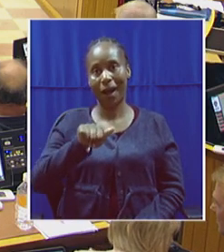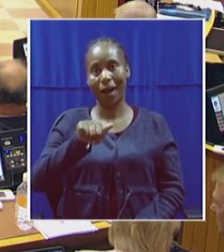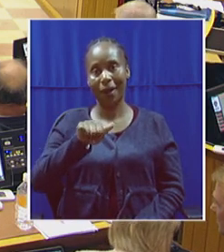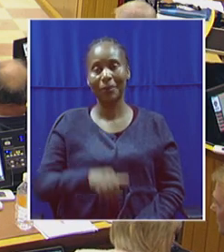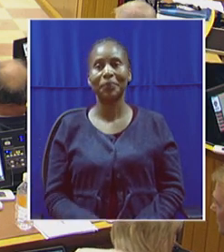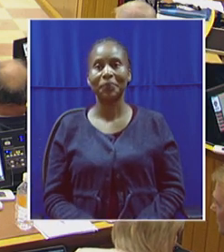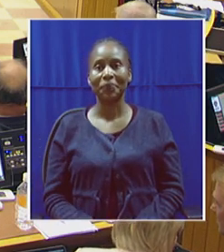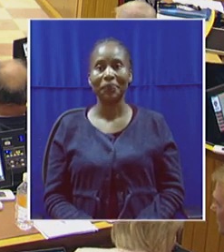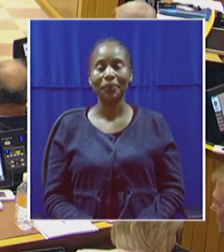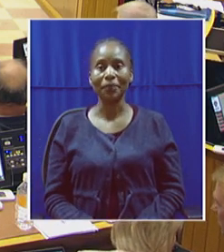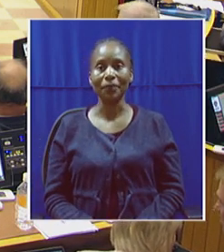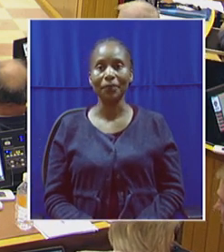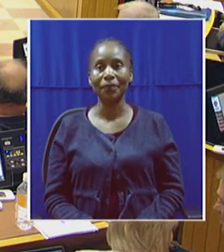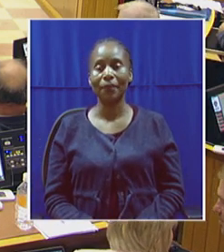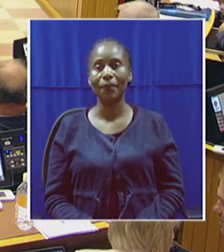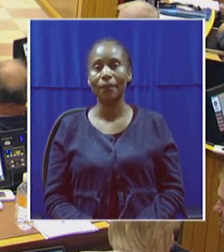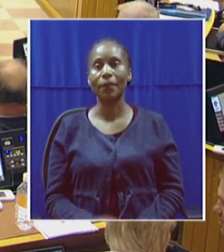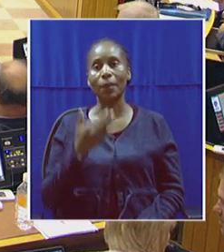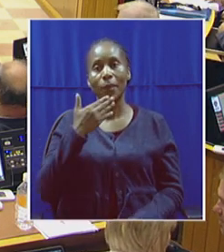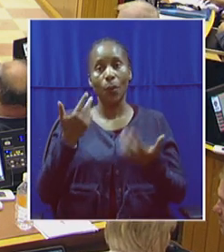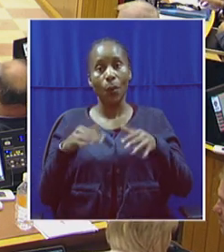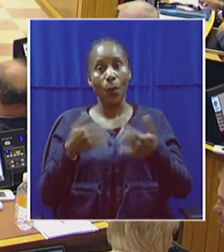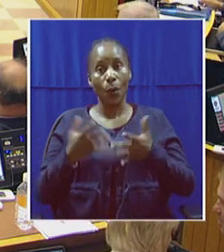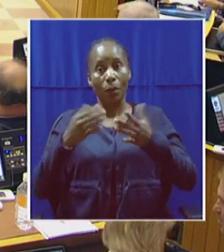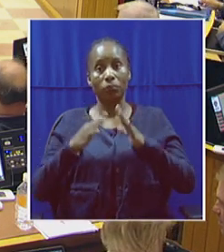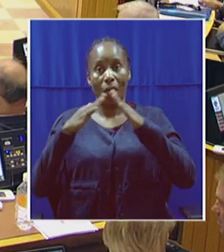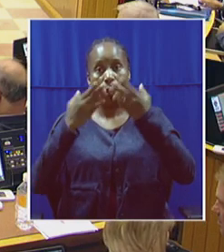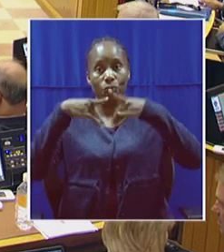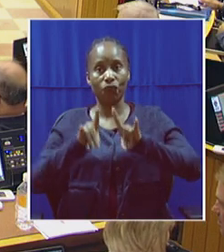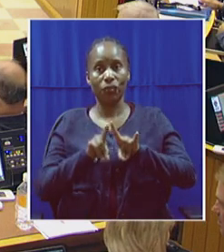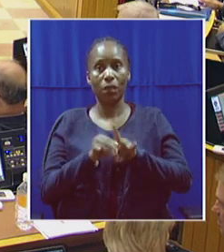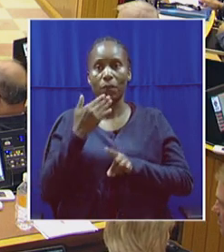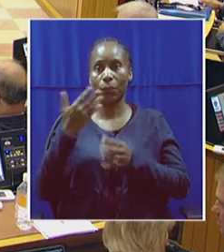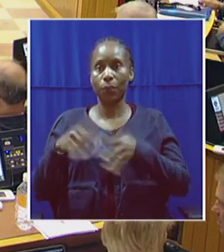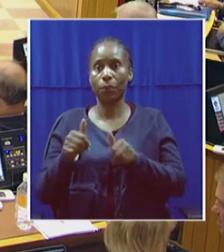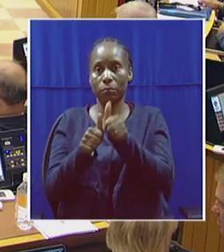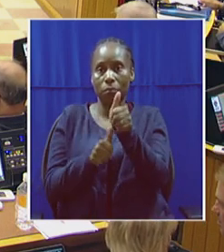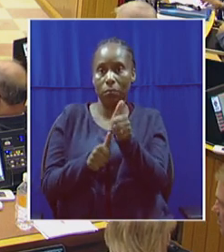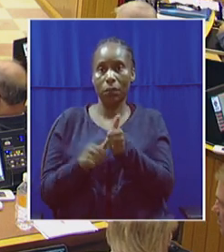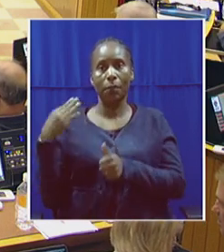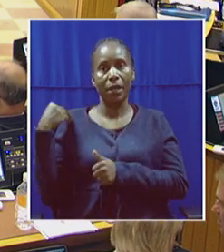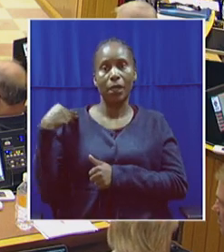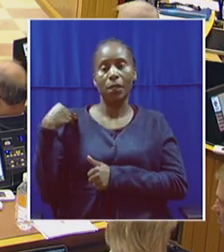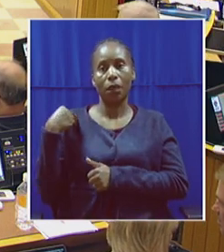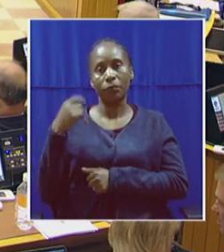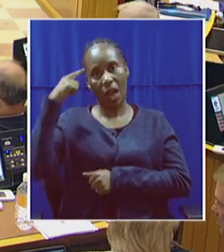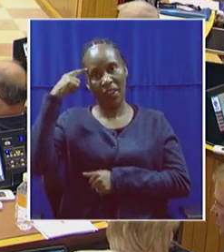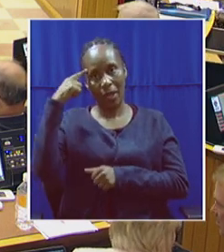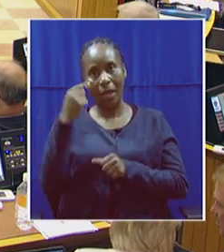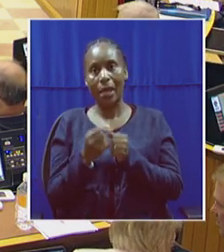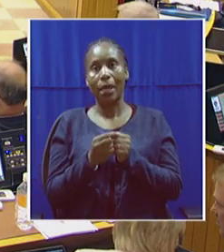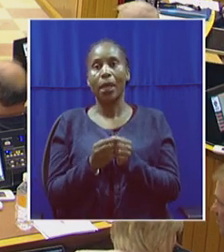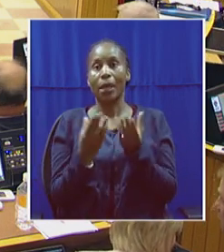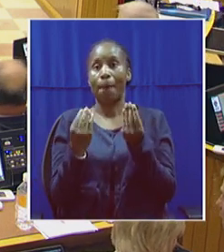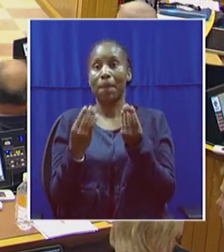M uh thank you house chair uh thank you Deputy Minister I think the the numbers that you have